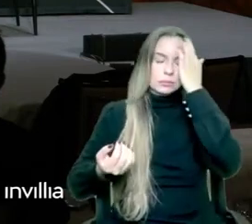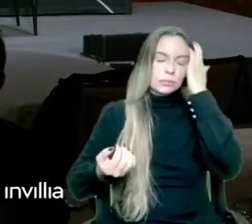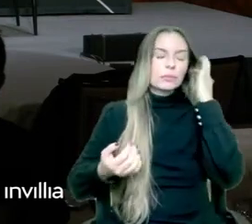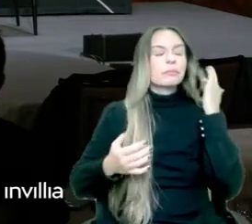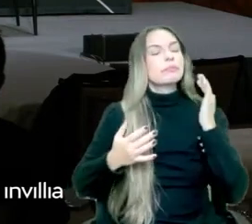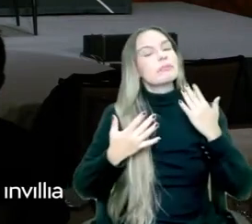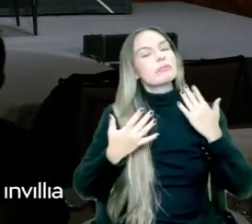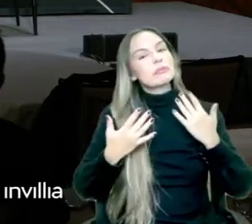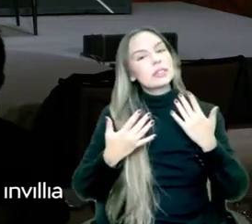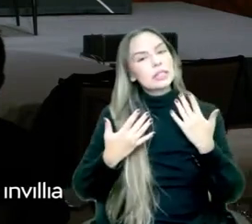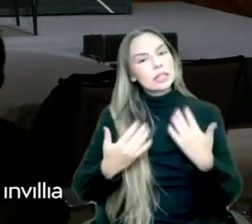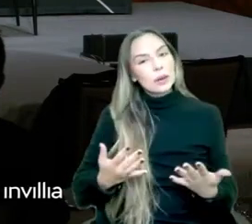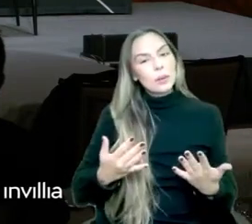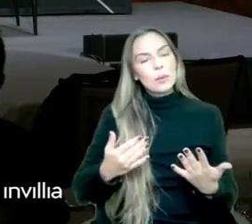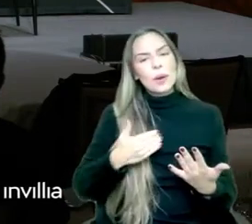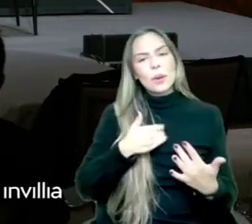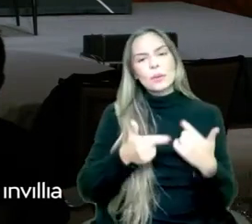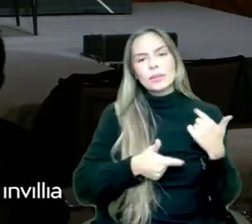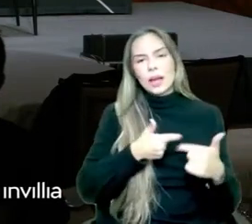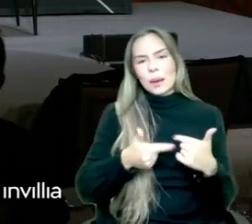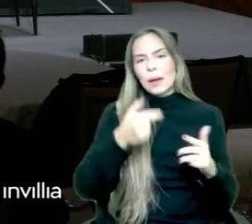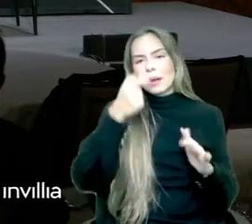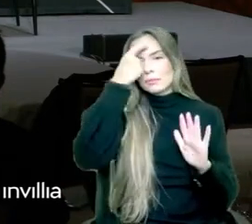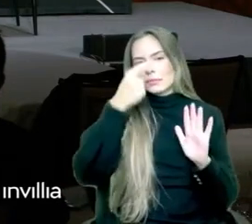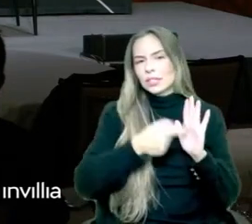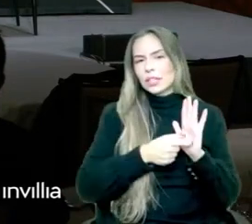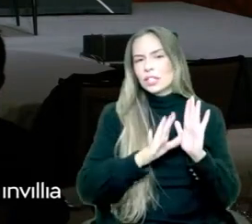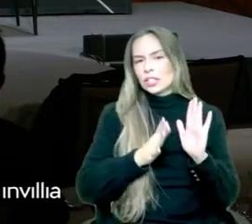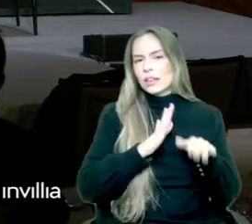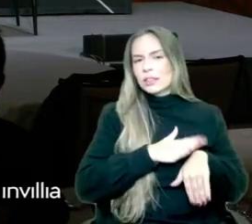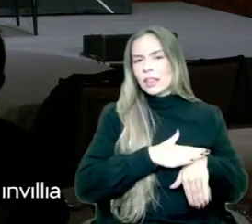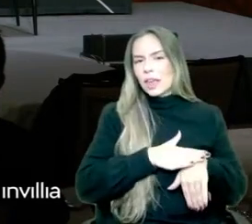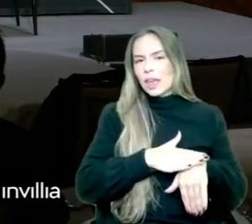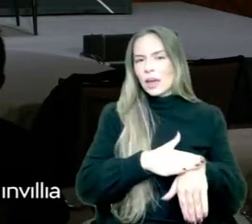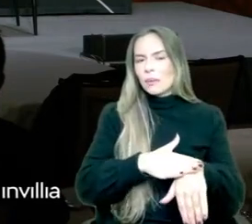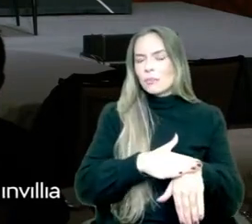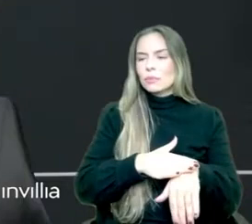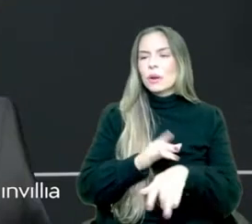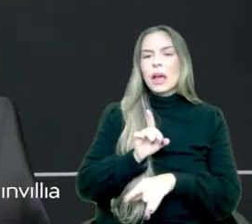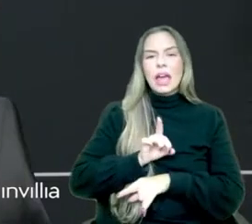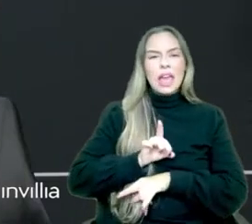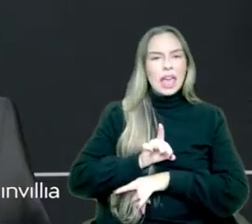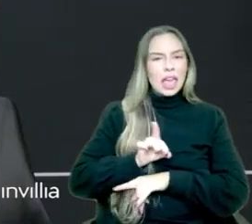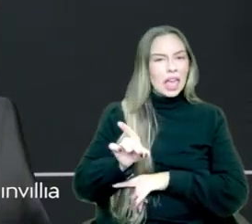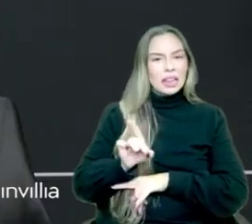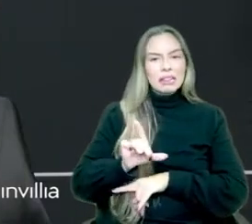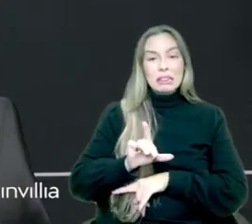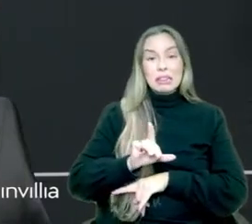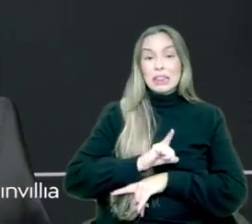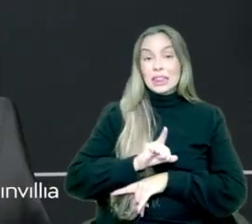I've been working in AI for a while, and man, they had some killer Google Chrome extension